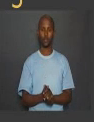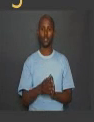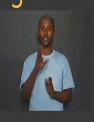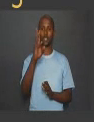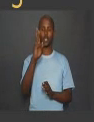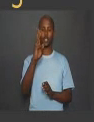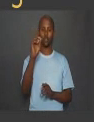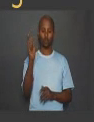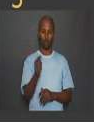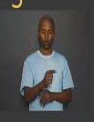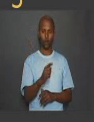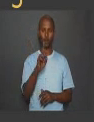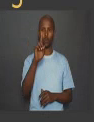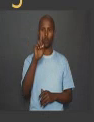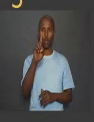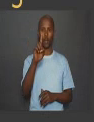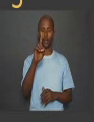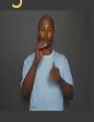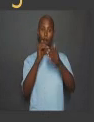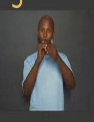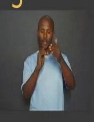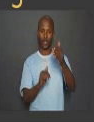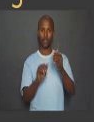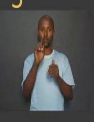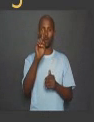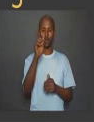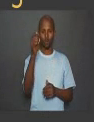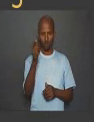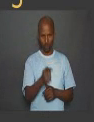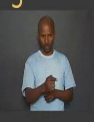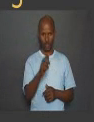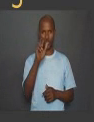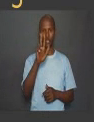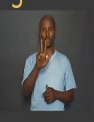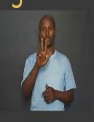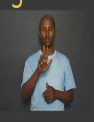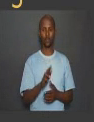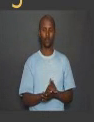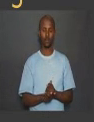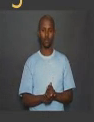6 over 1 minus 1 over 3.